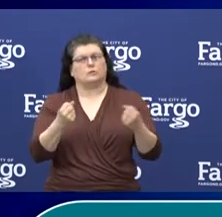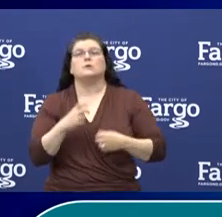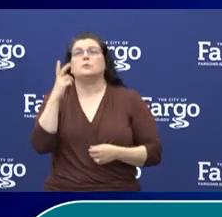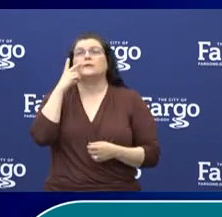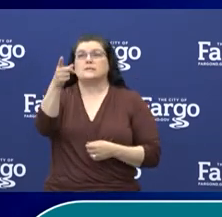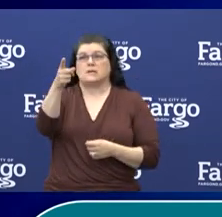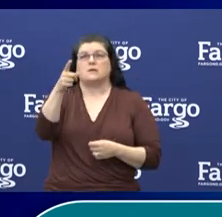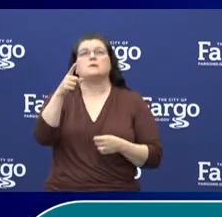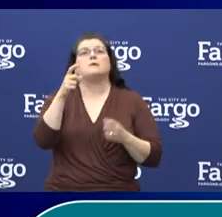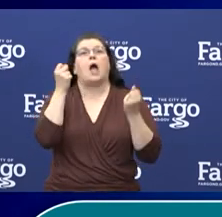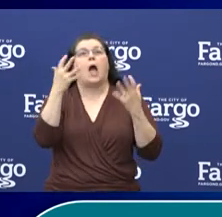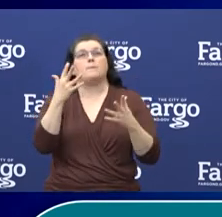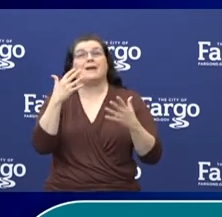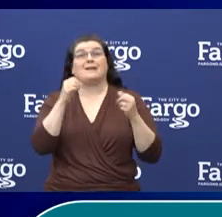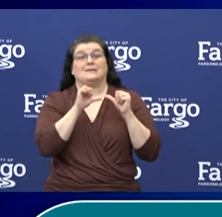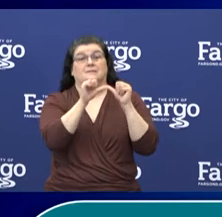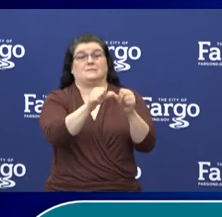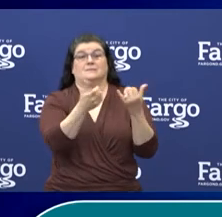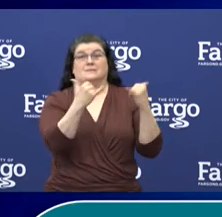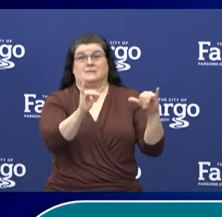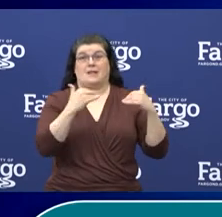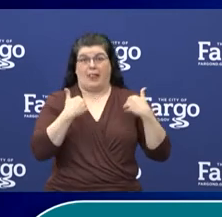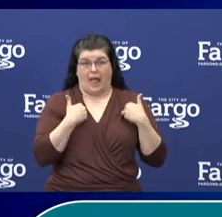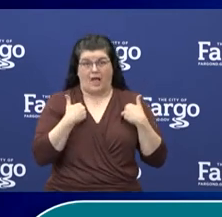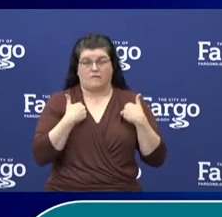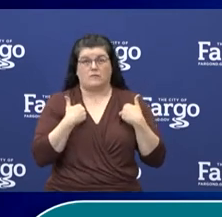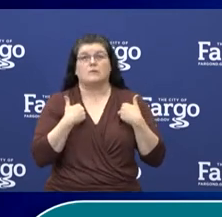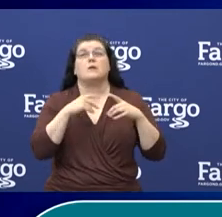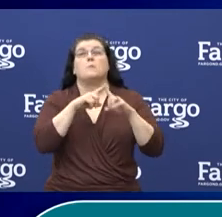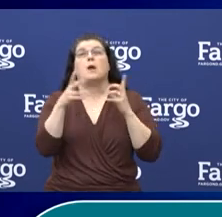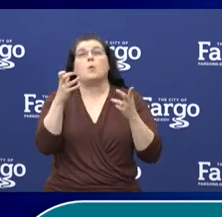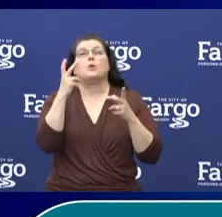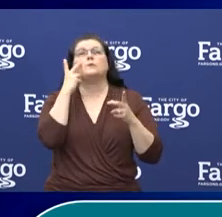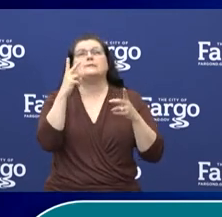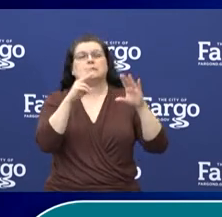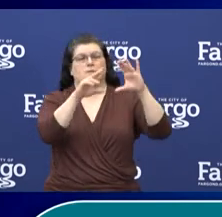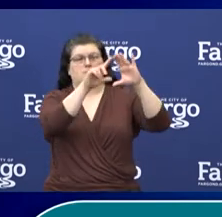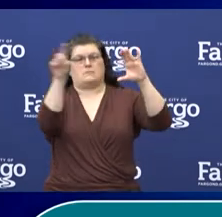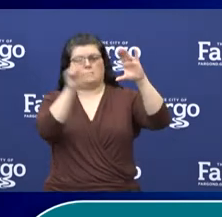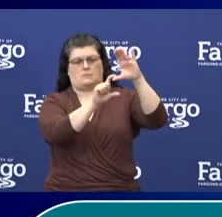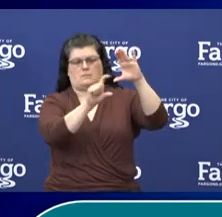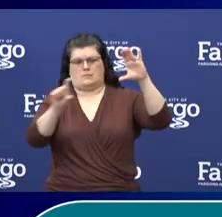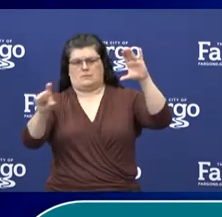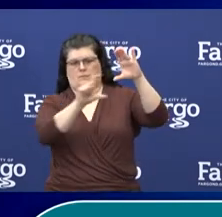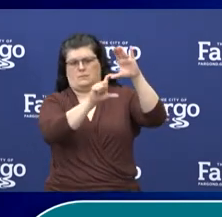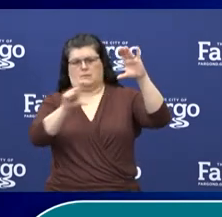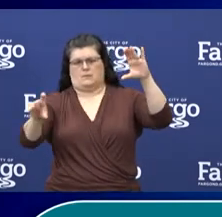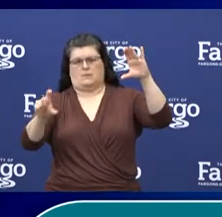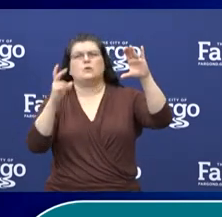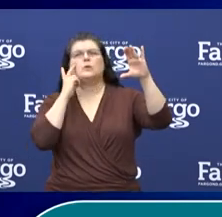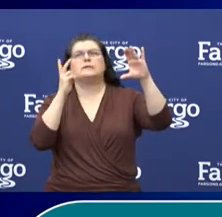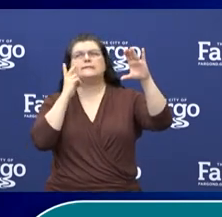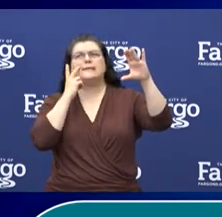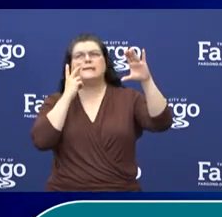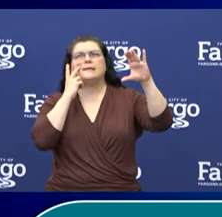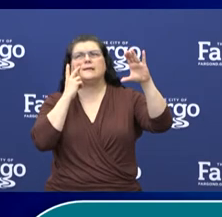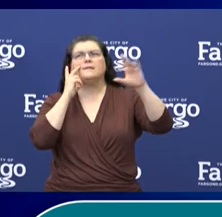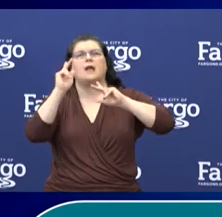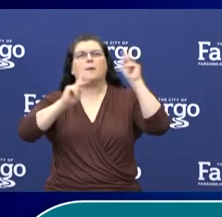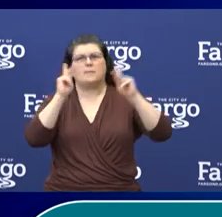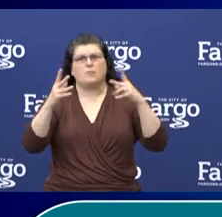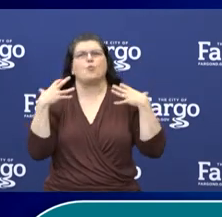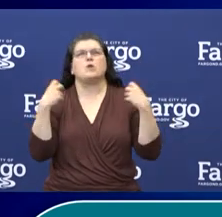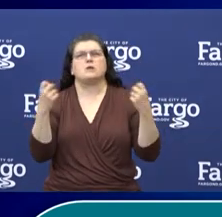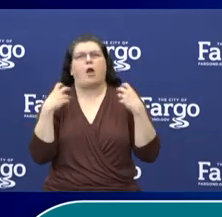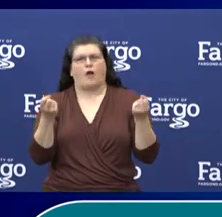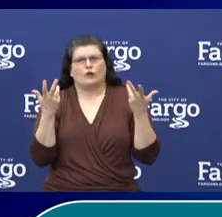these active cases that go out there, but I want you to focus on the lower chart. Because if you look at the lower chart, that's how many people that are